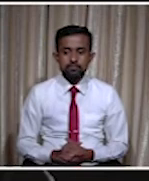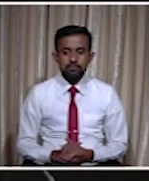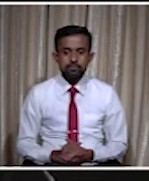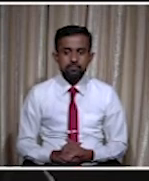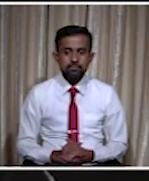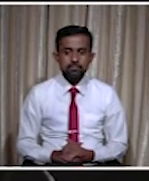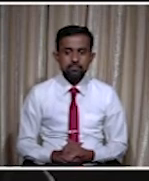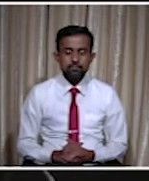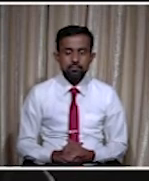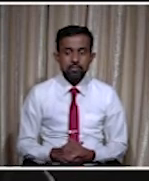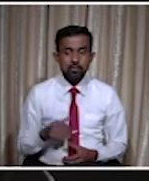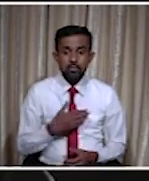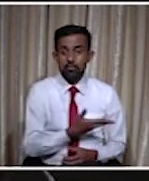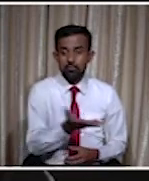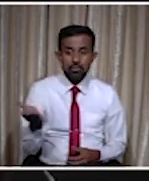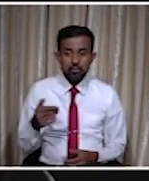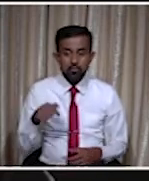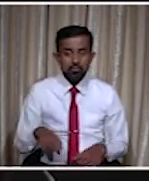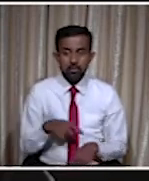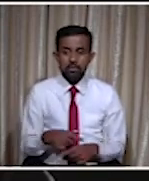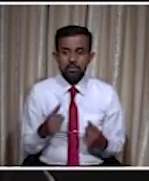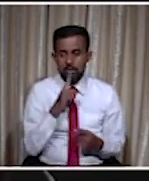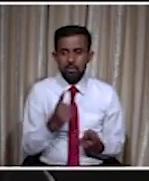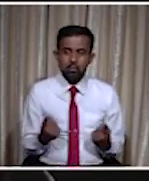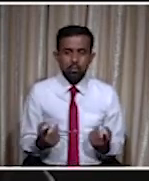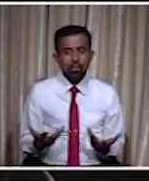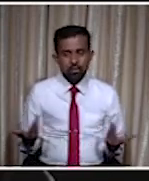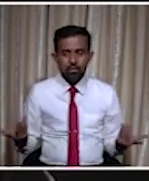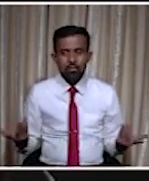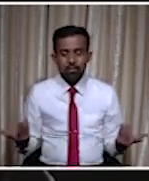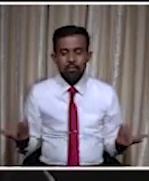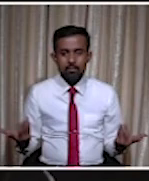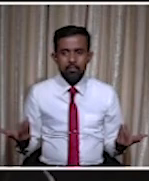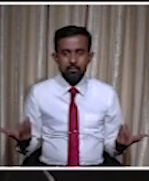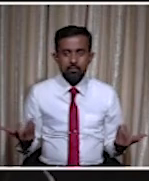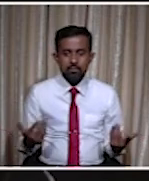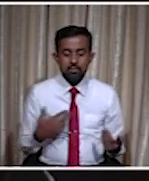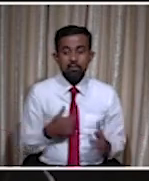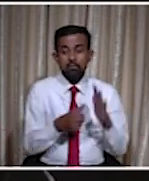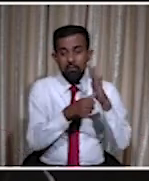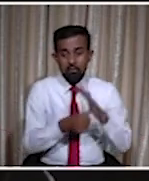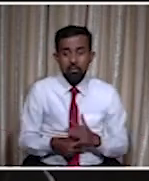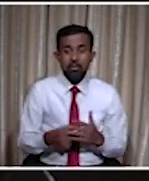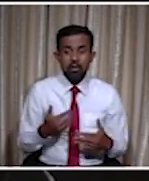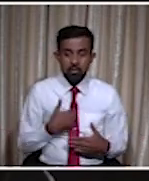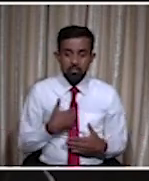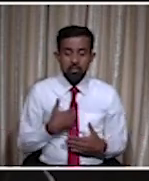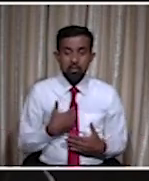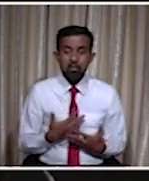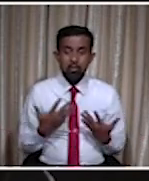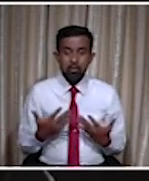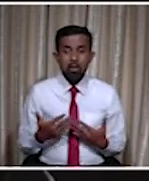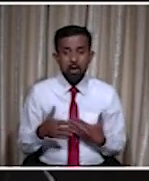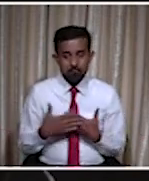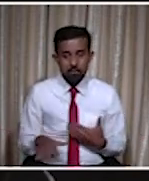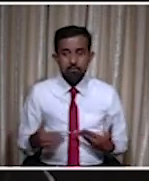undergo as a result of that bigotry and racist policies of that regime